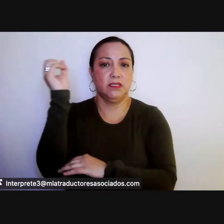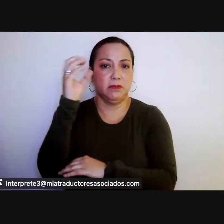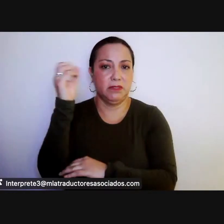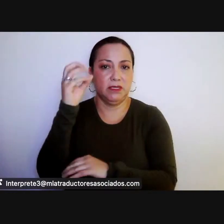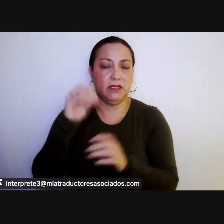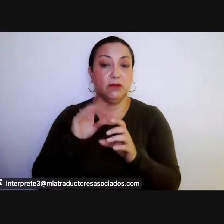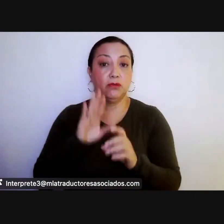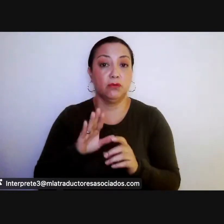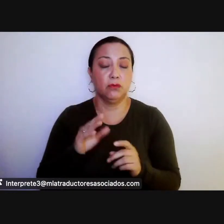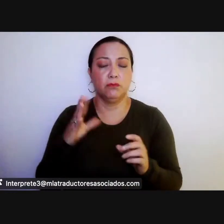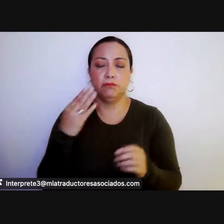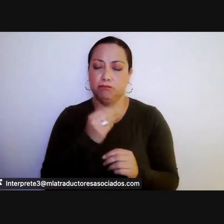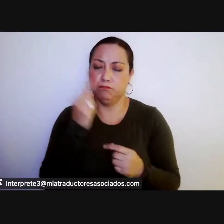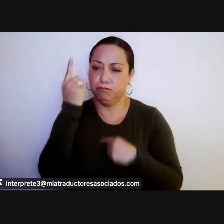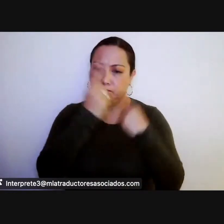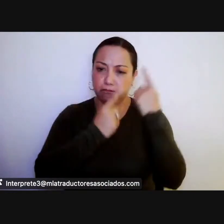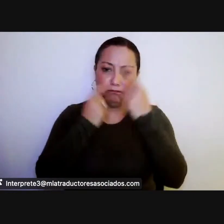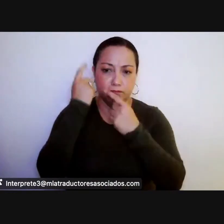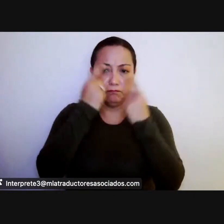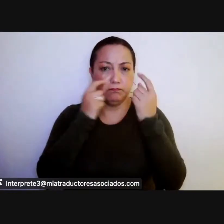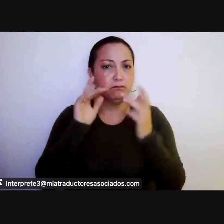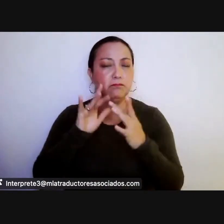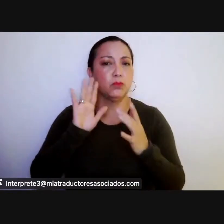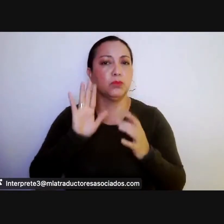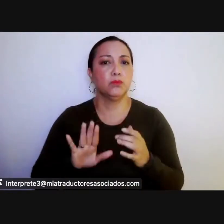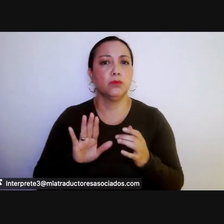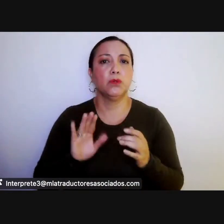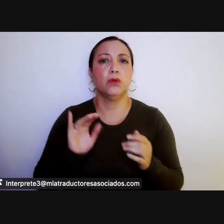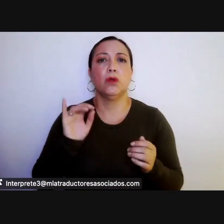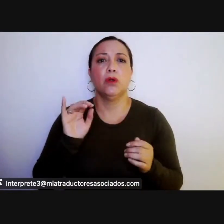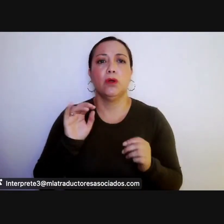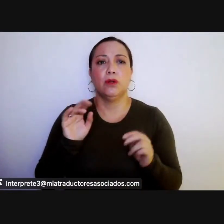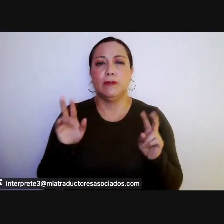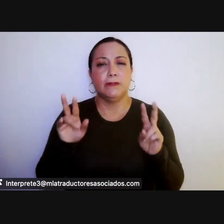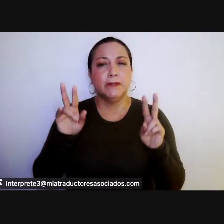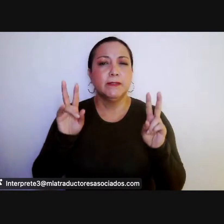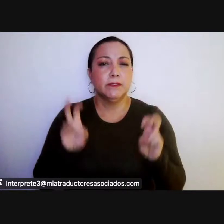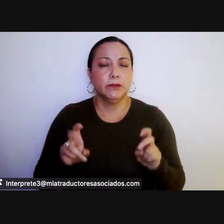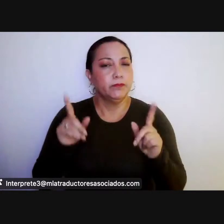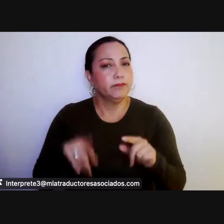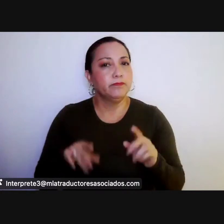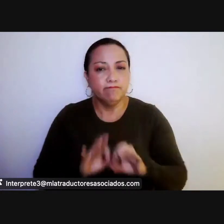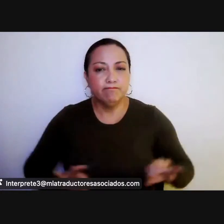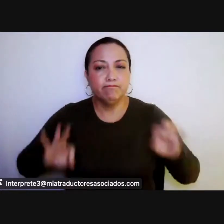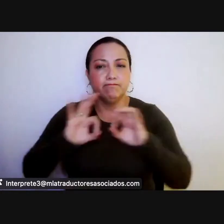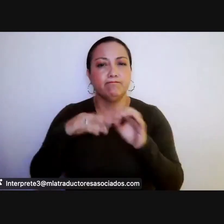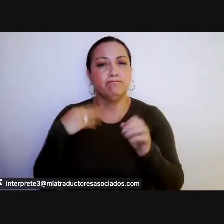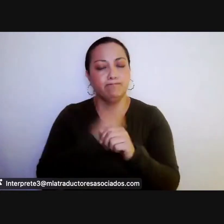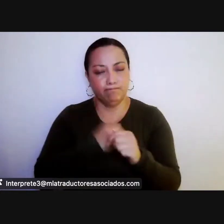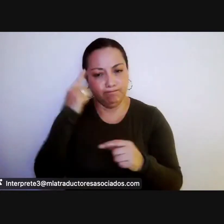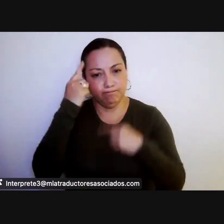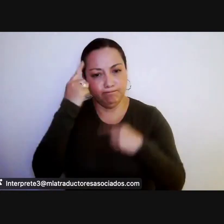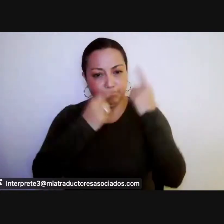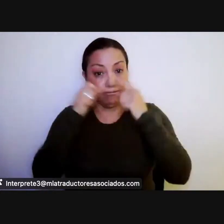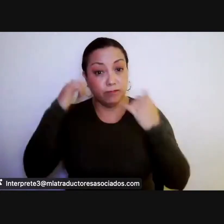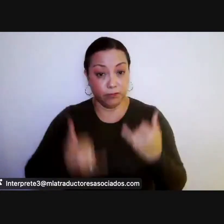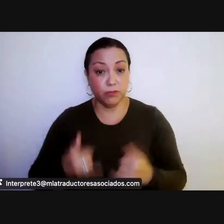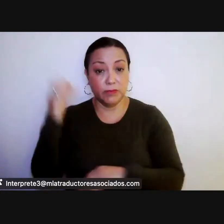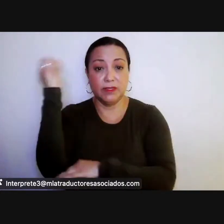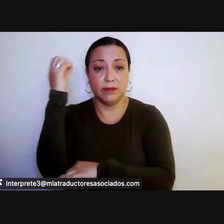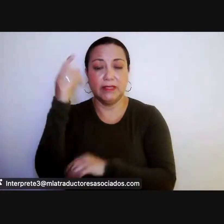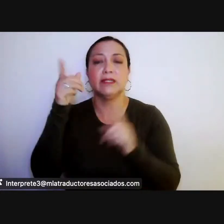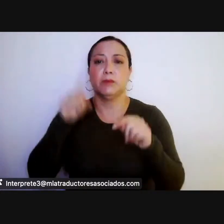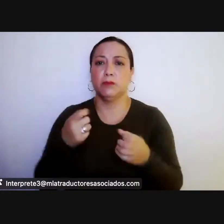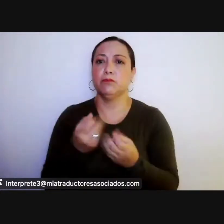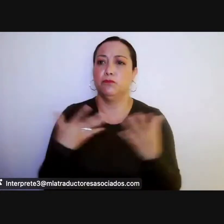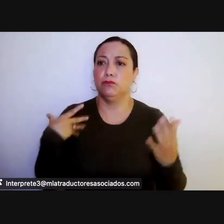in this seminar to give you a reflection on something that it's undoubtedly in the